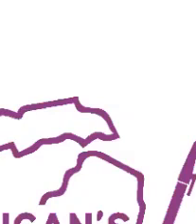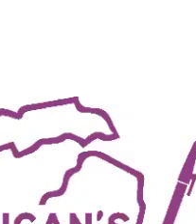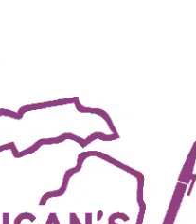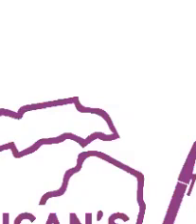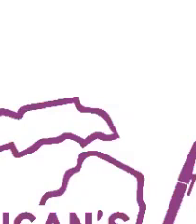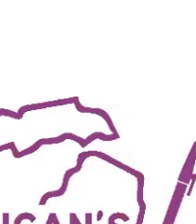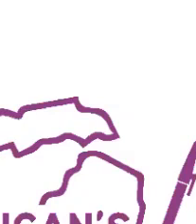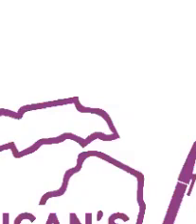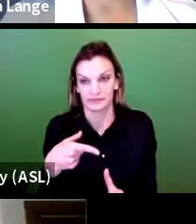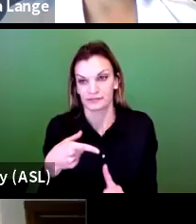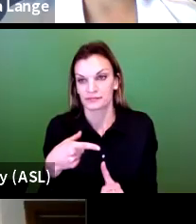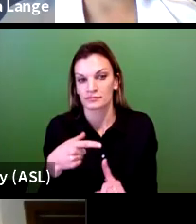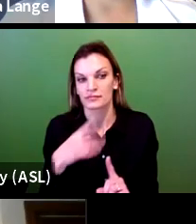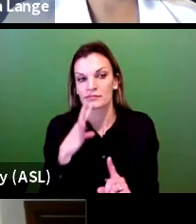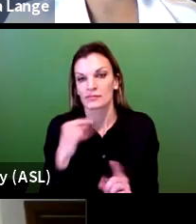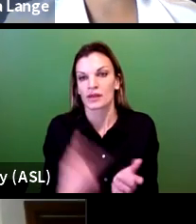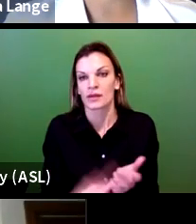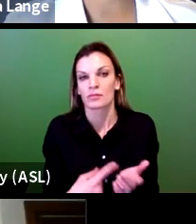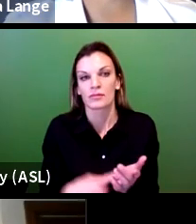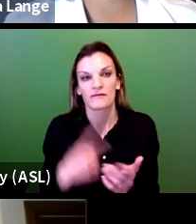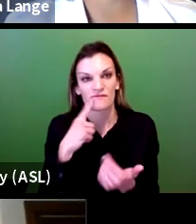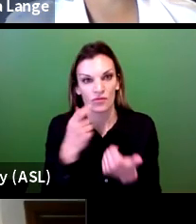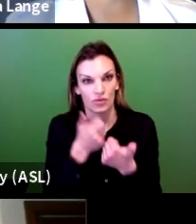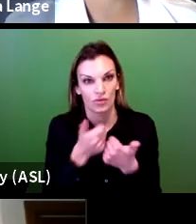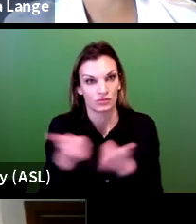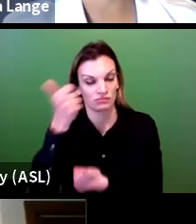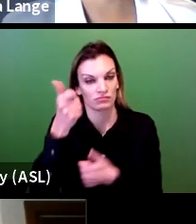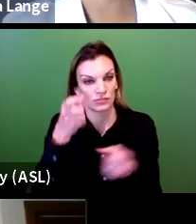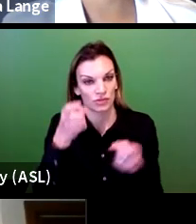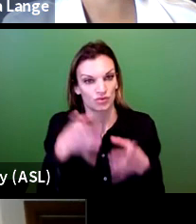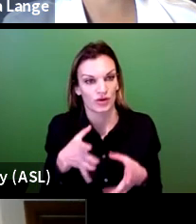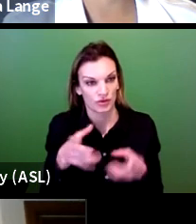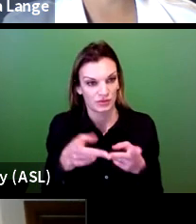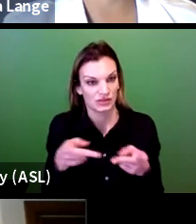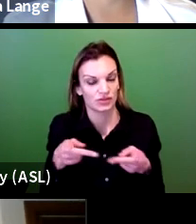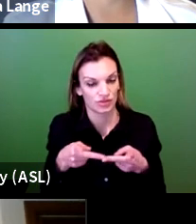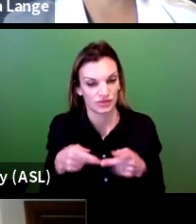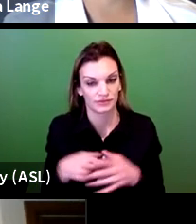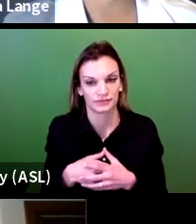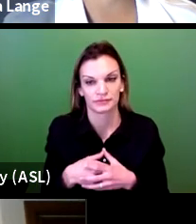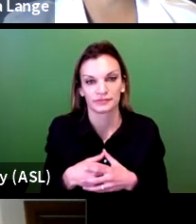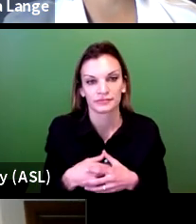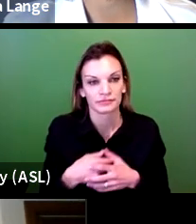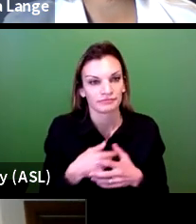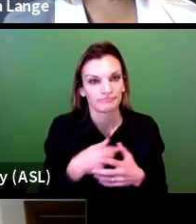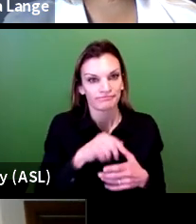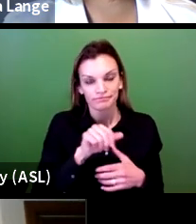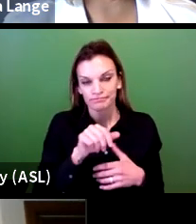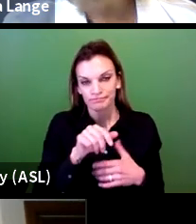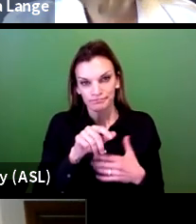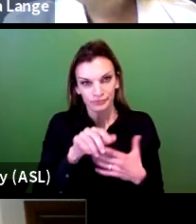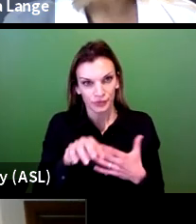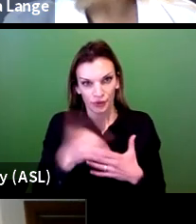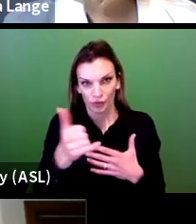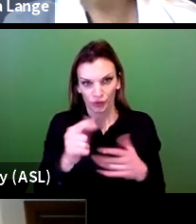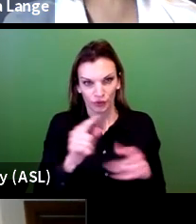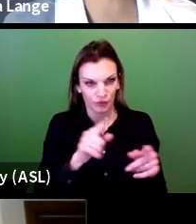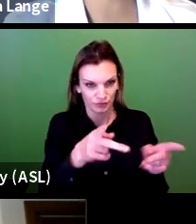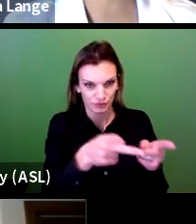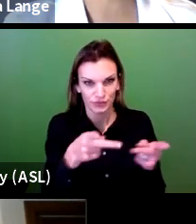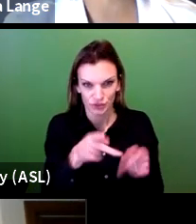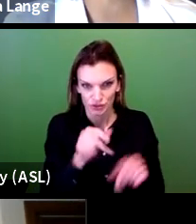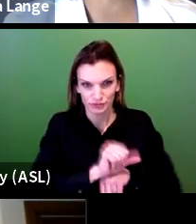specifically to review executive director position and any other positions,